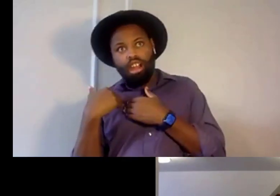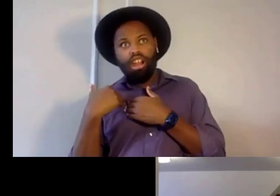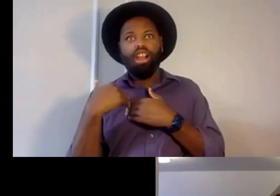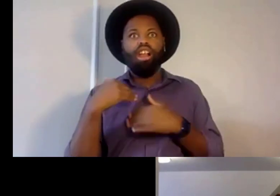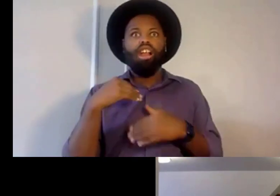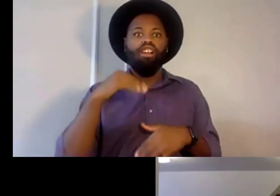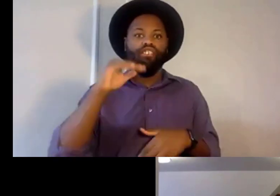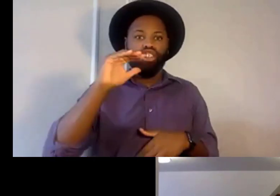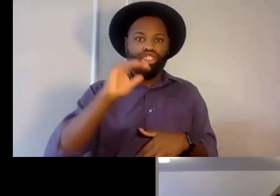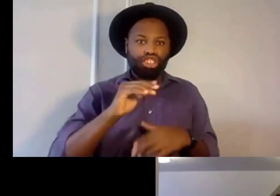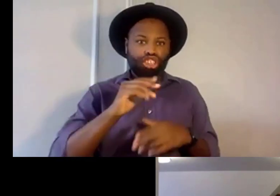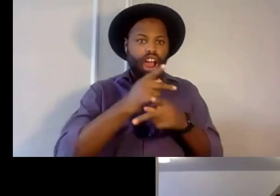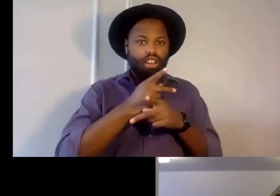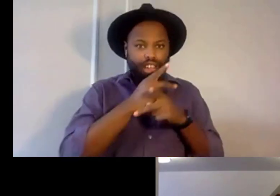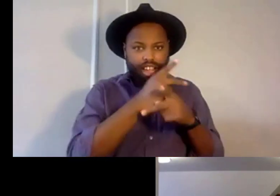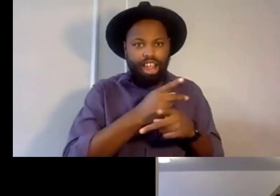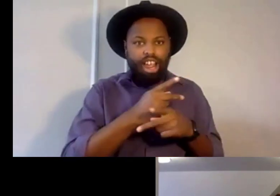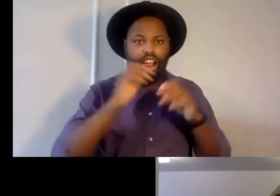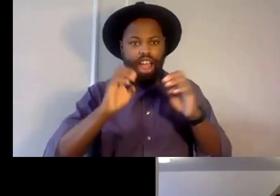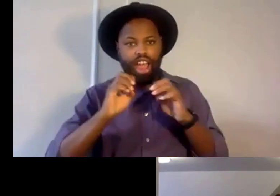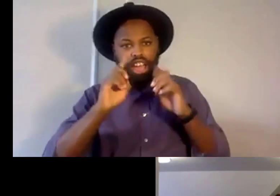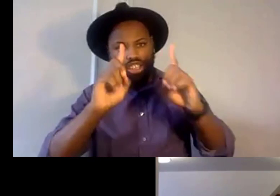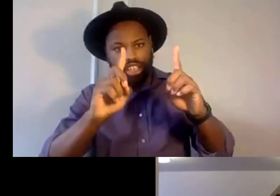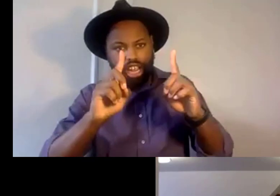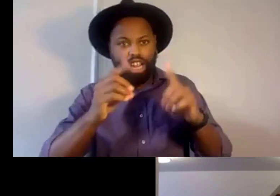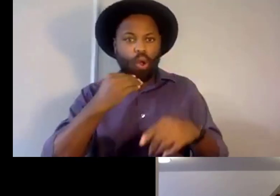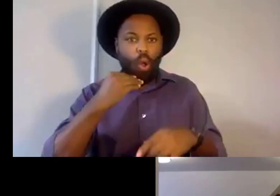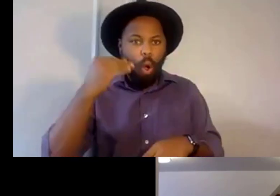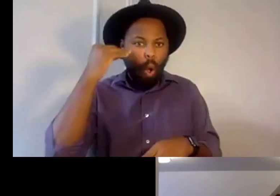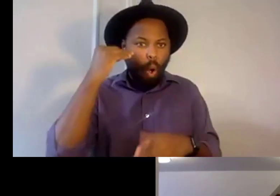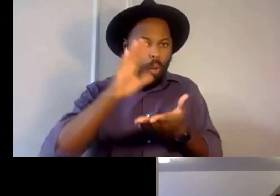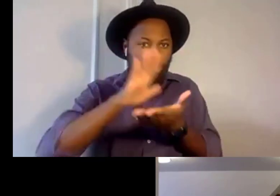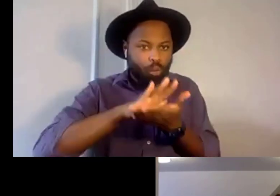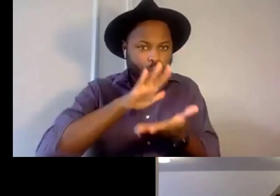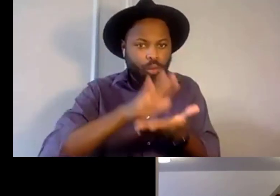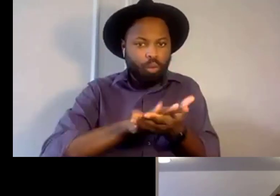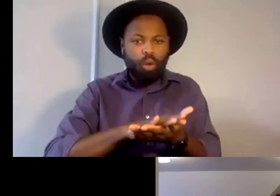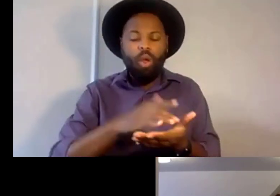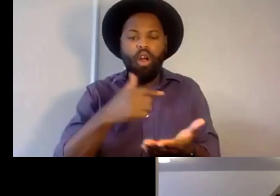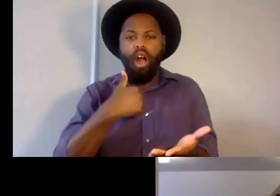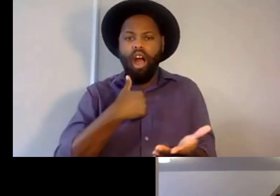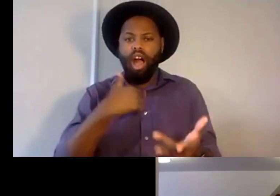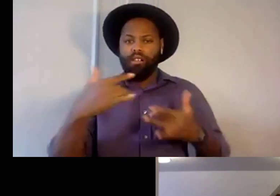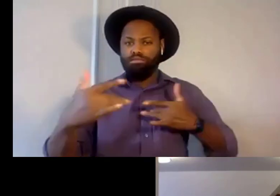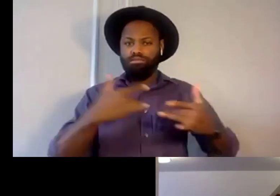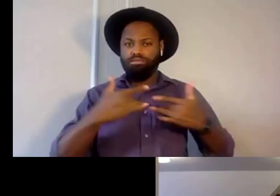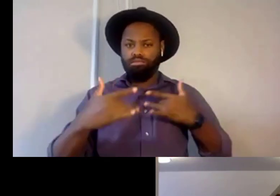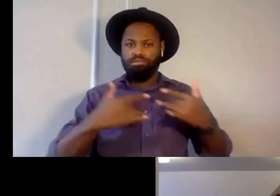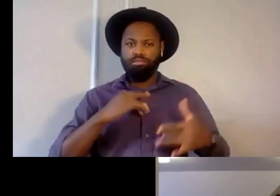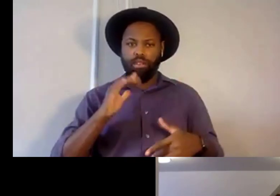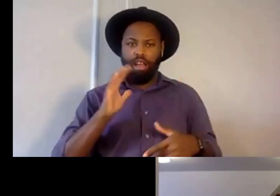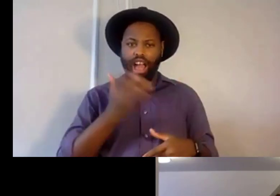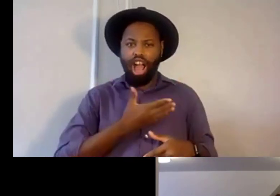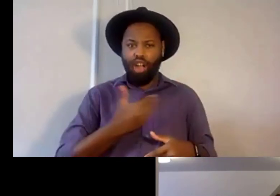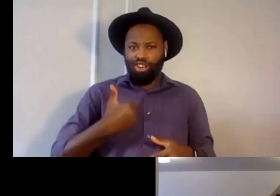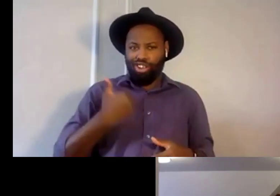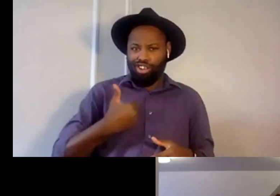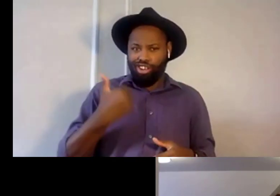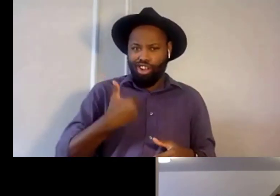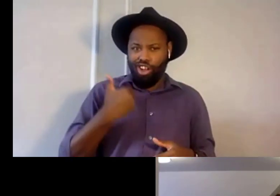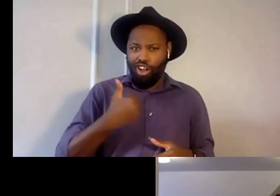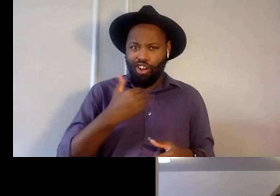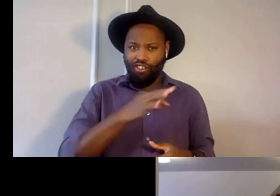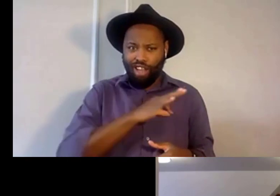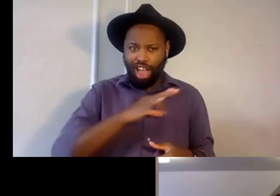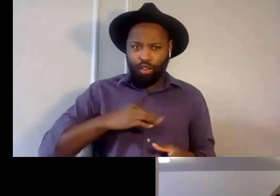and education, homeschooling. And I worry about our younger faculty, our younger women faculty